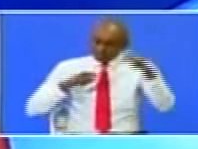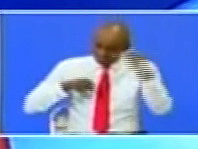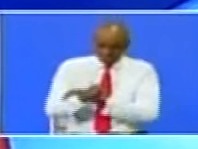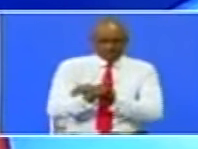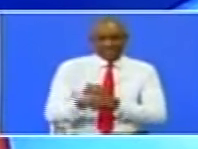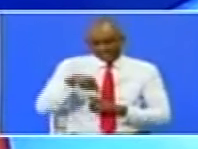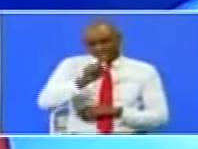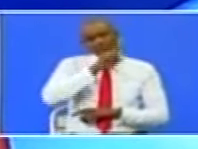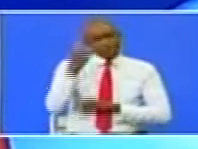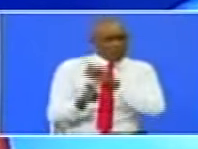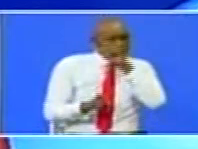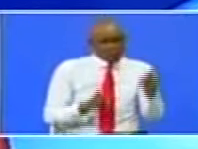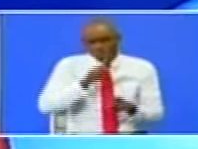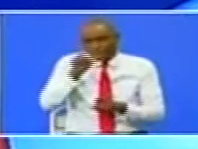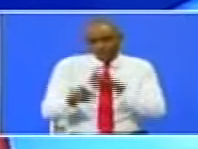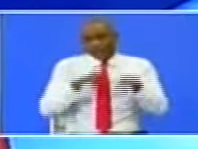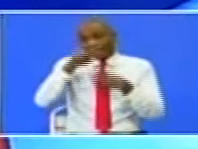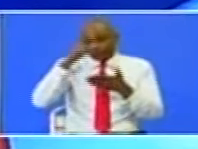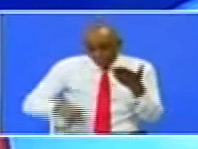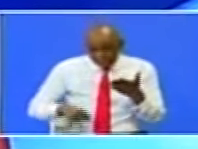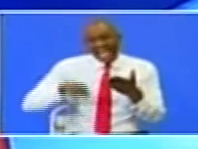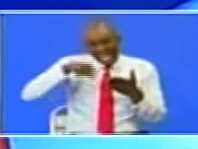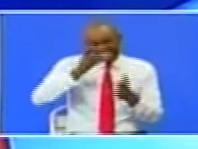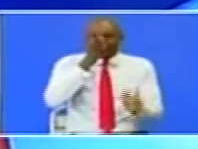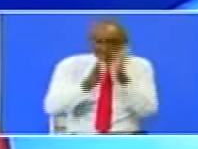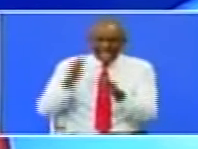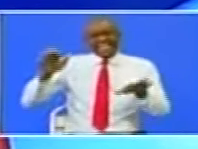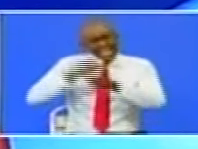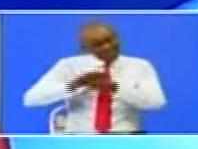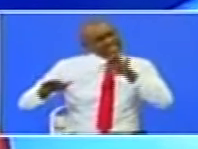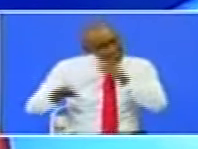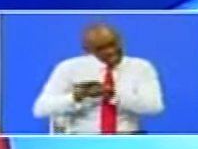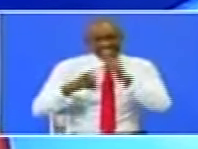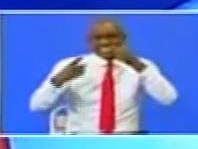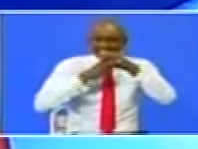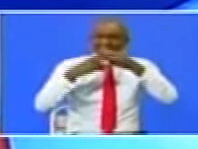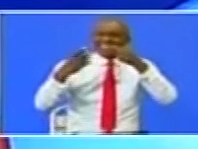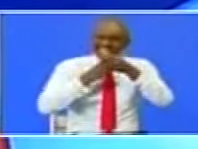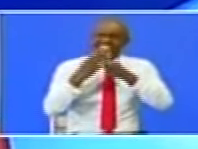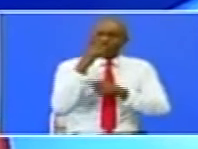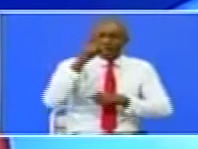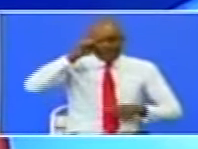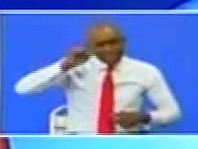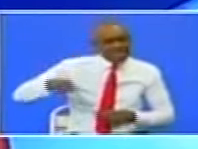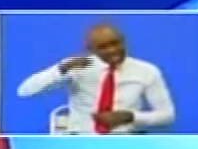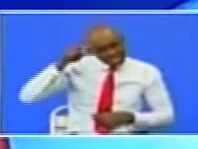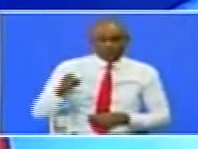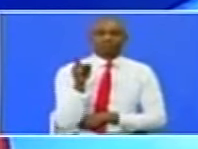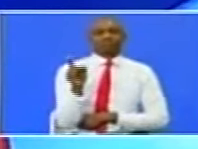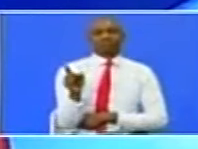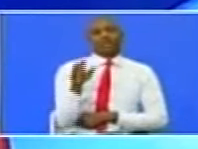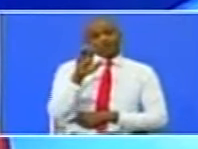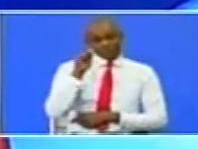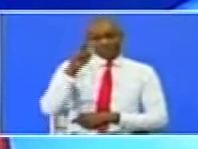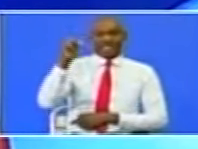Commission's detectives over allegations that she masterminded the theft of 791 million shillings from